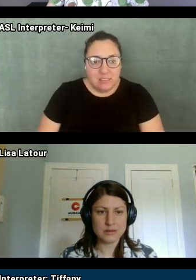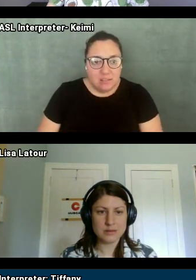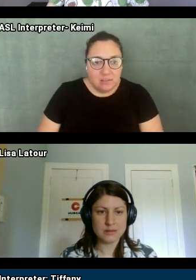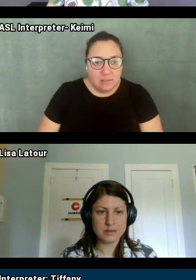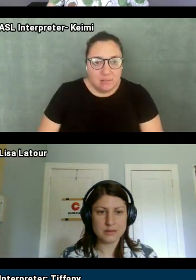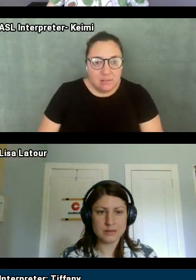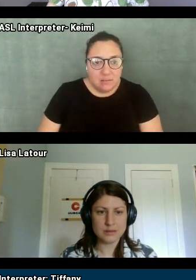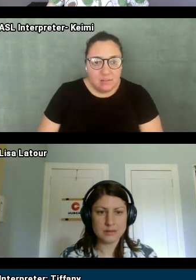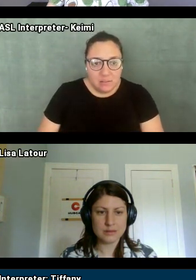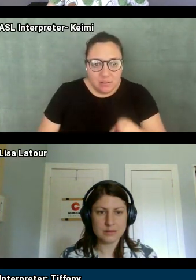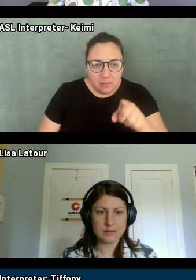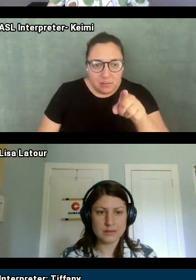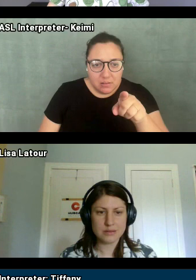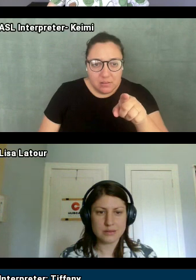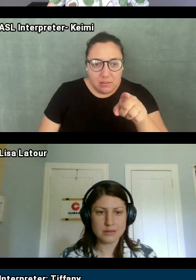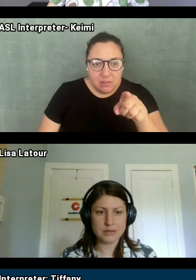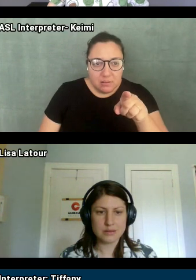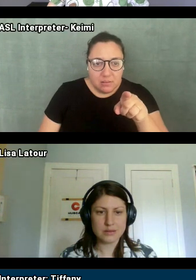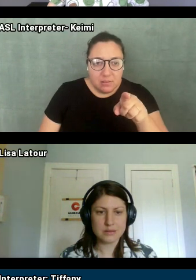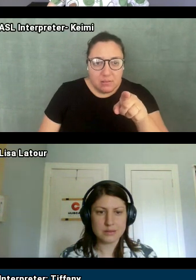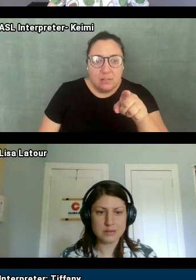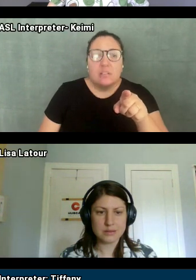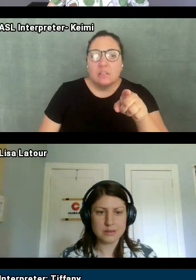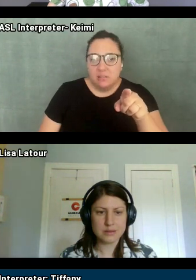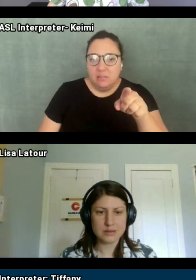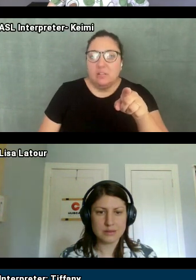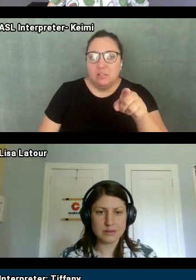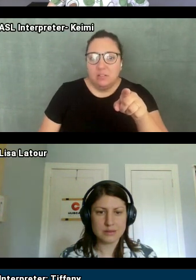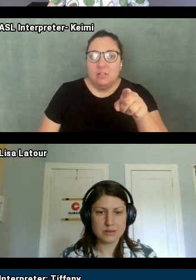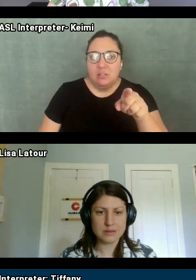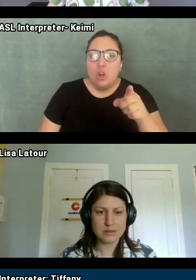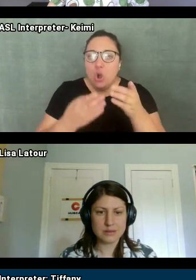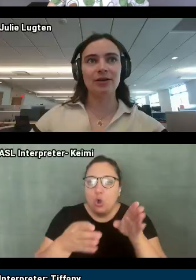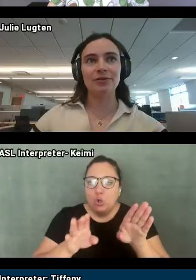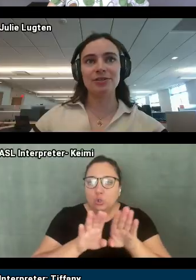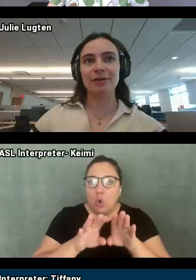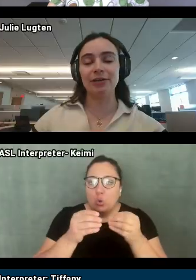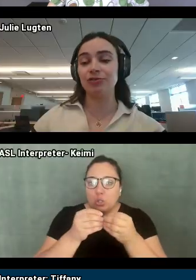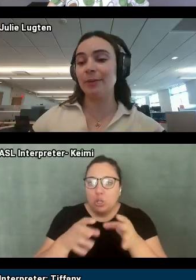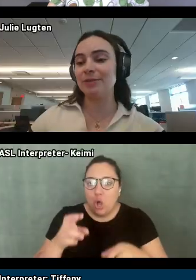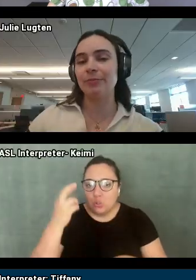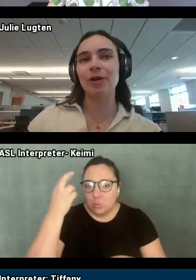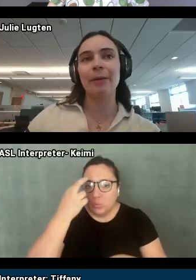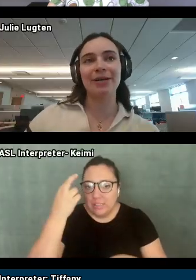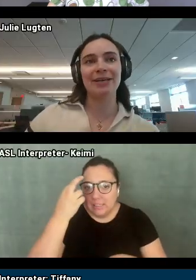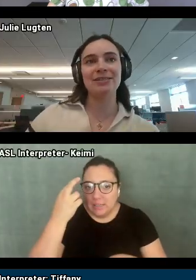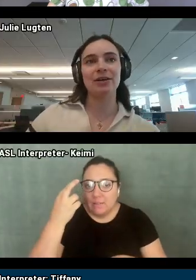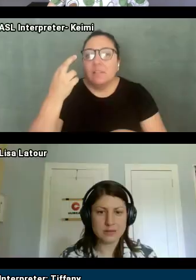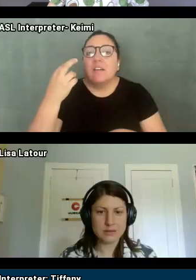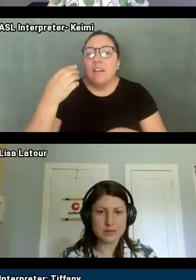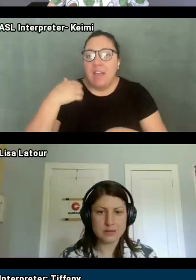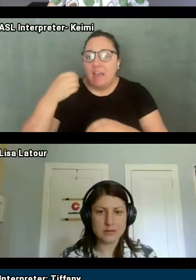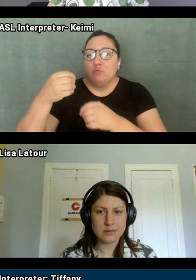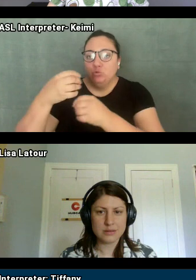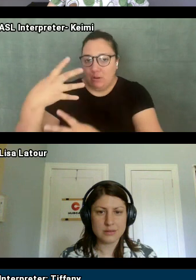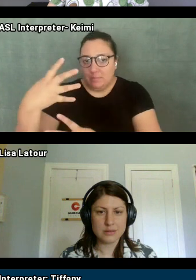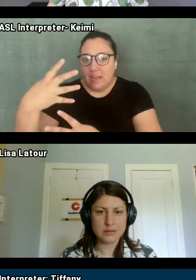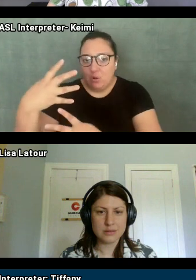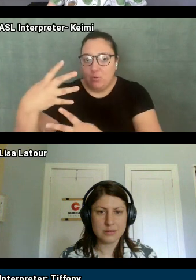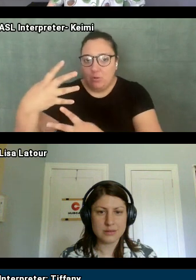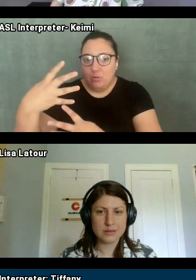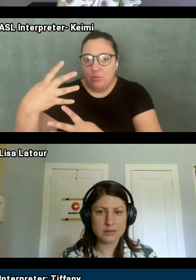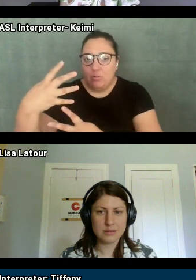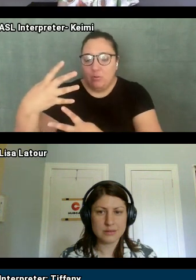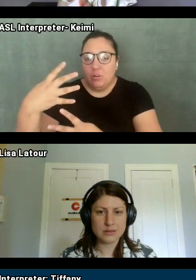I have this property built out for close lost reason. It's also a drop-down property, so the options